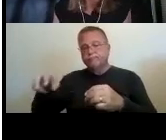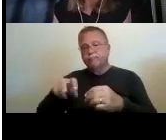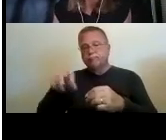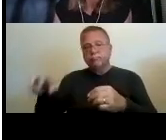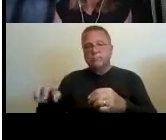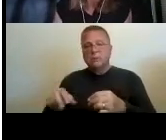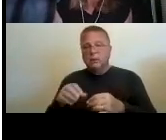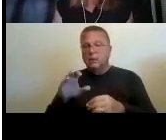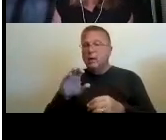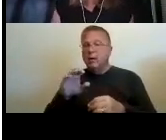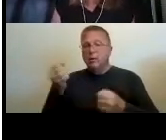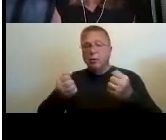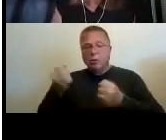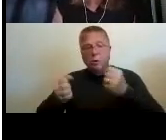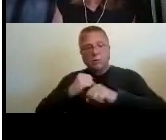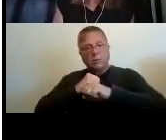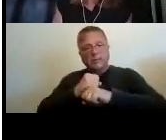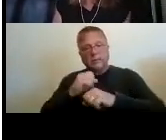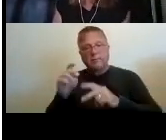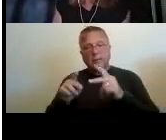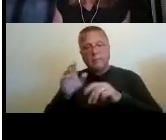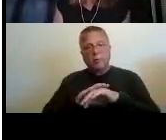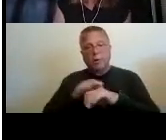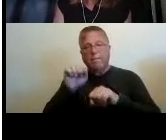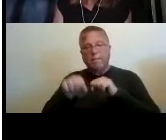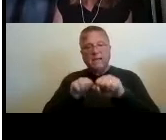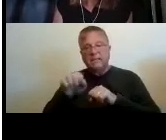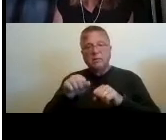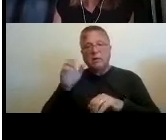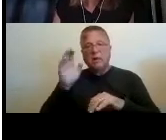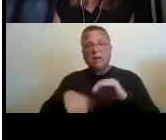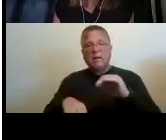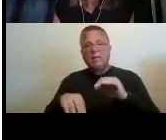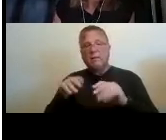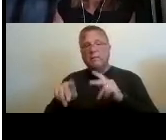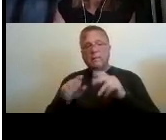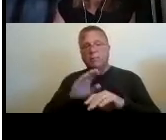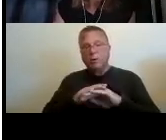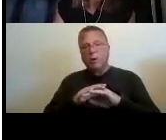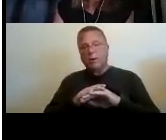the vehicles are protected by the people on bicycles rather than the people on bicycles